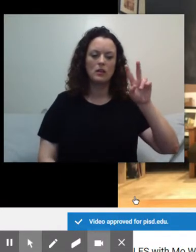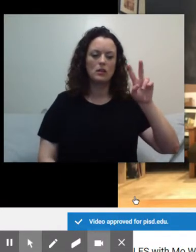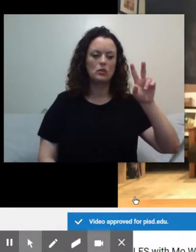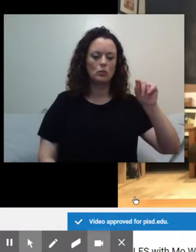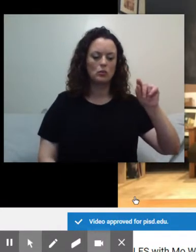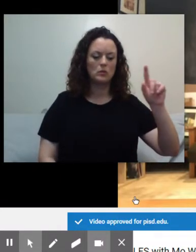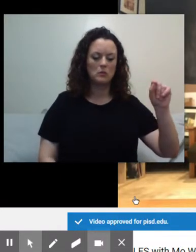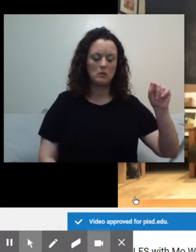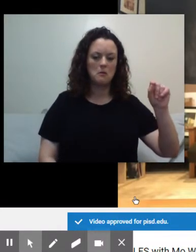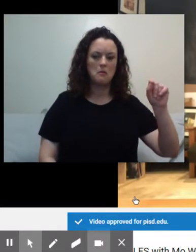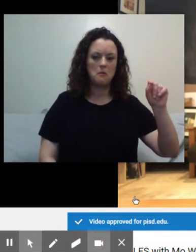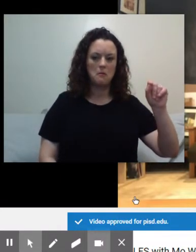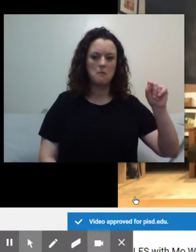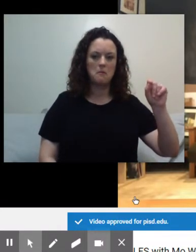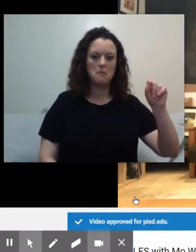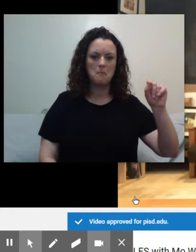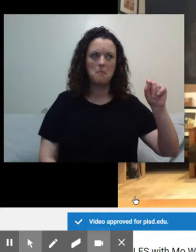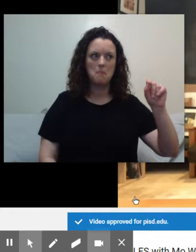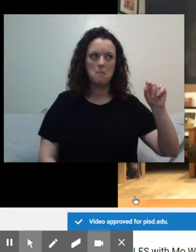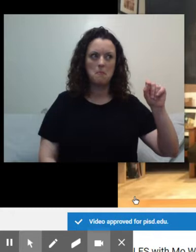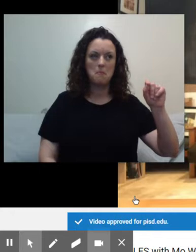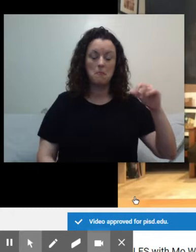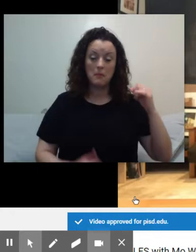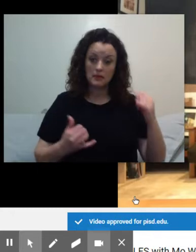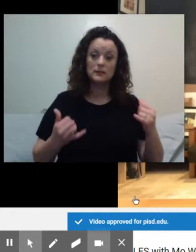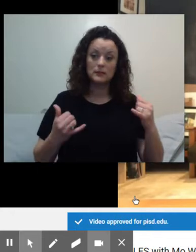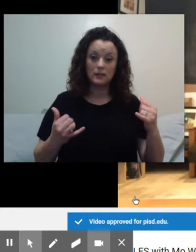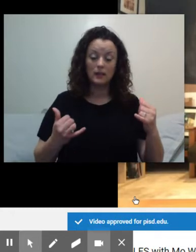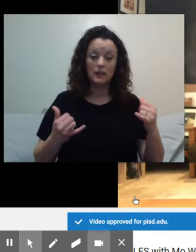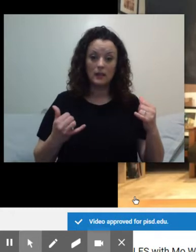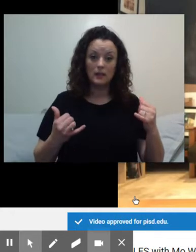2020. That's today.